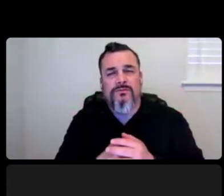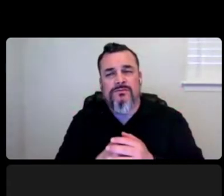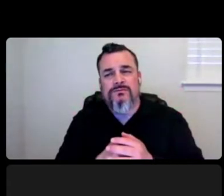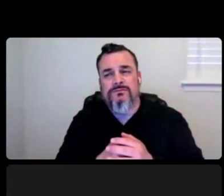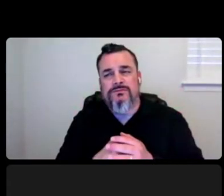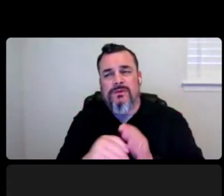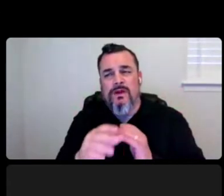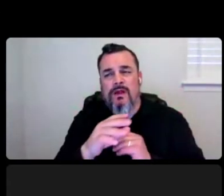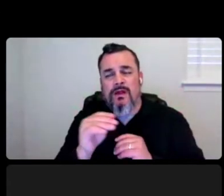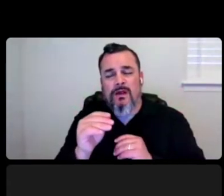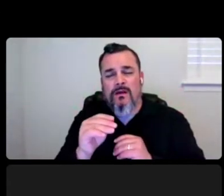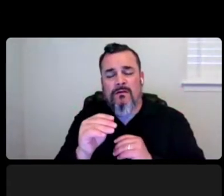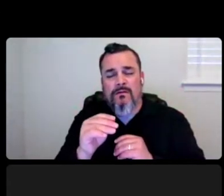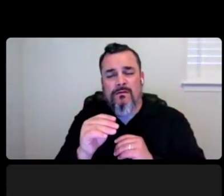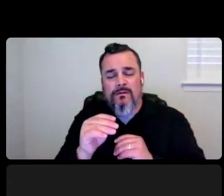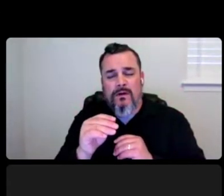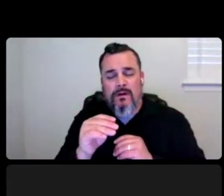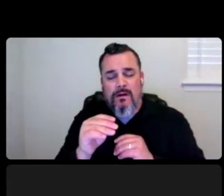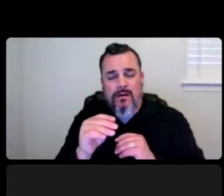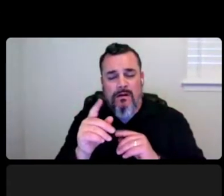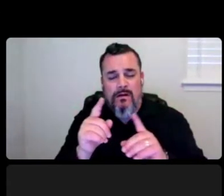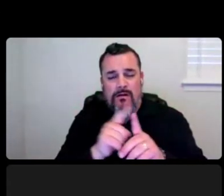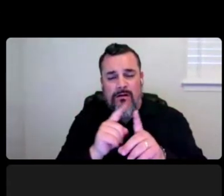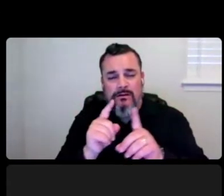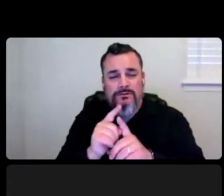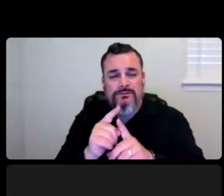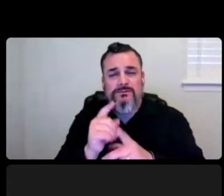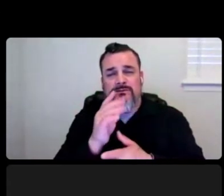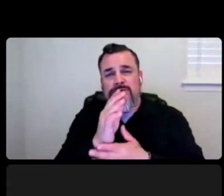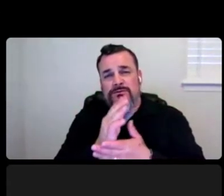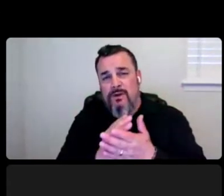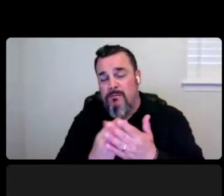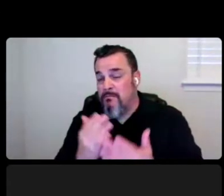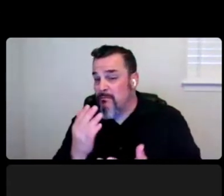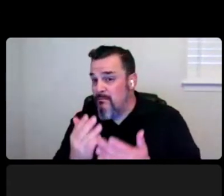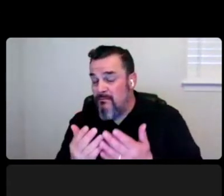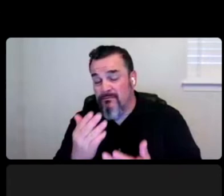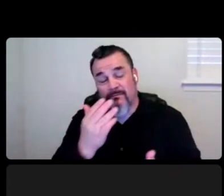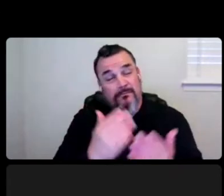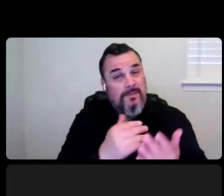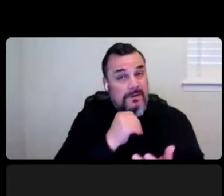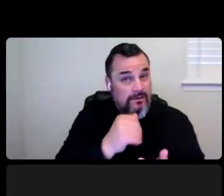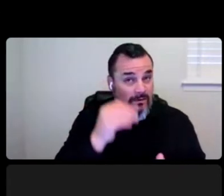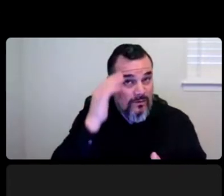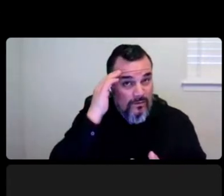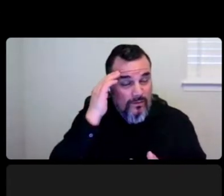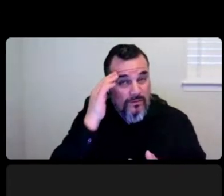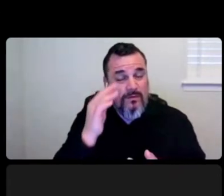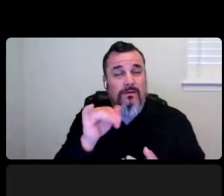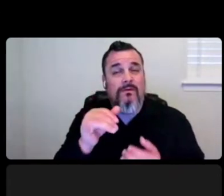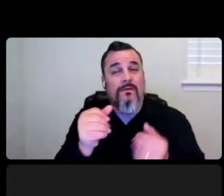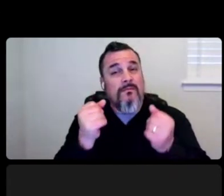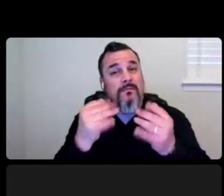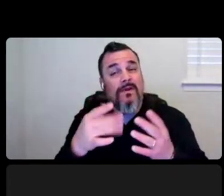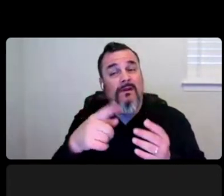And as some may and some may not be aware that